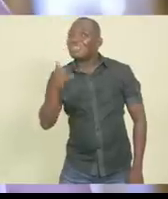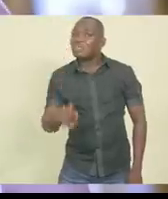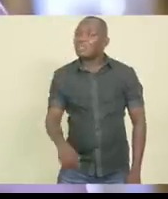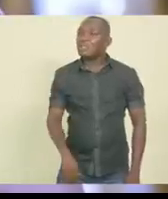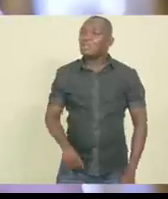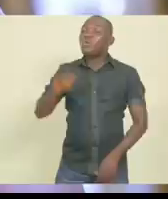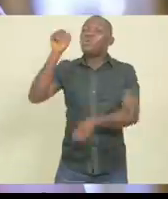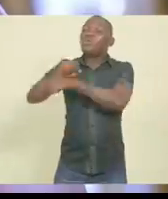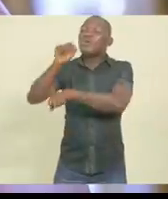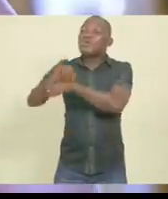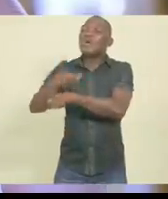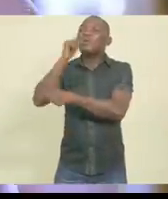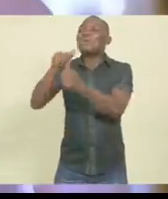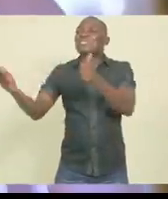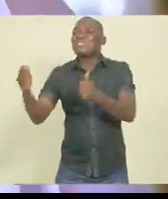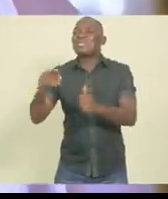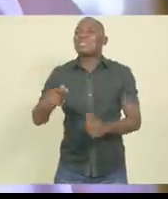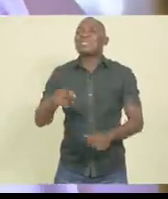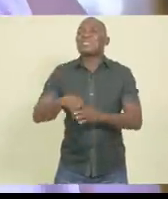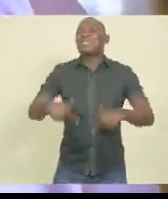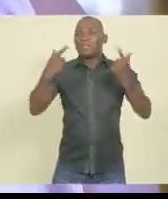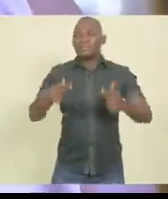Because work is not everything that matters in life.